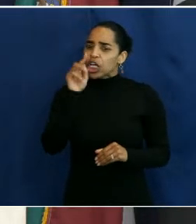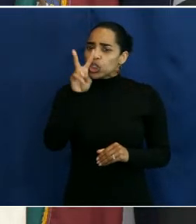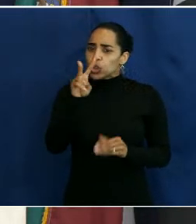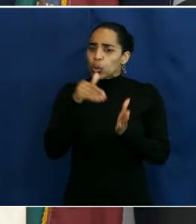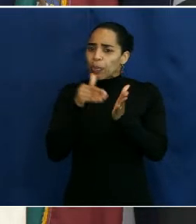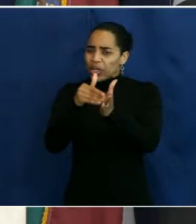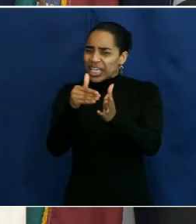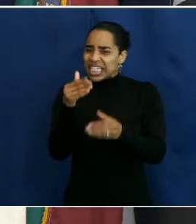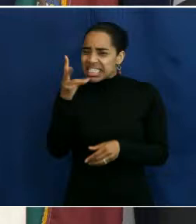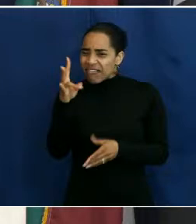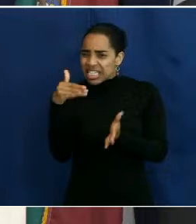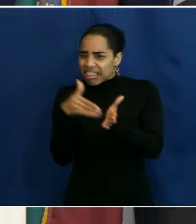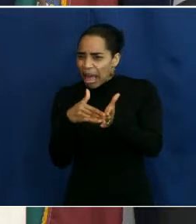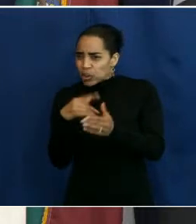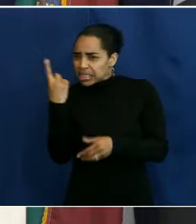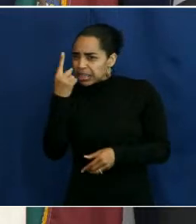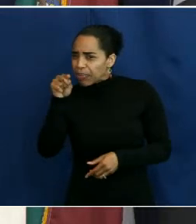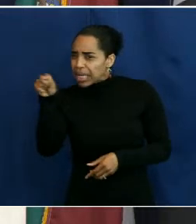2,017,000 and something